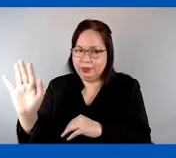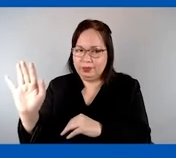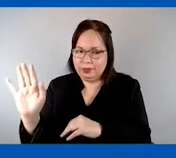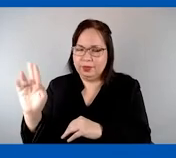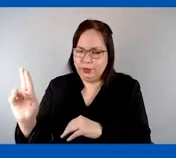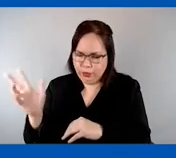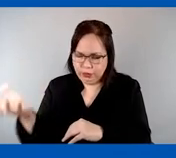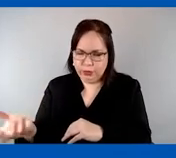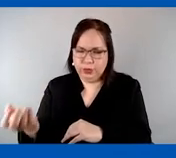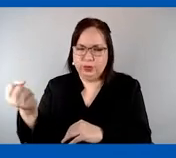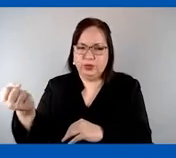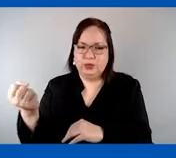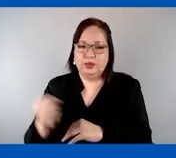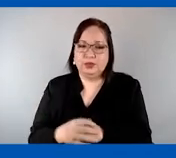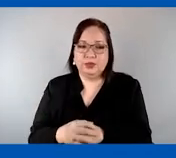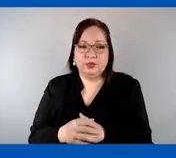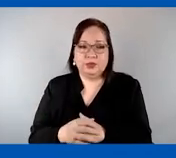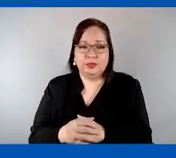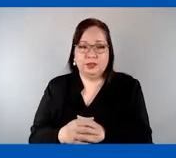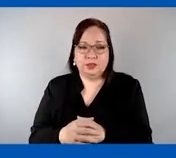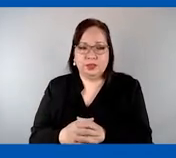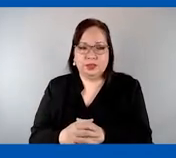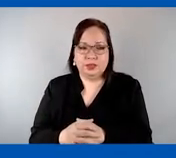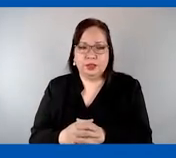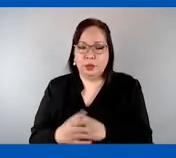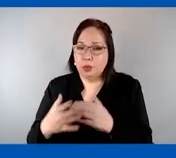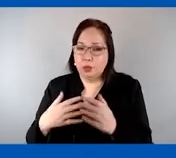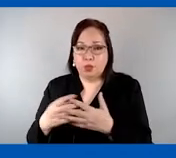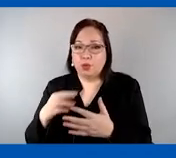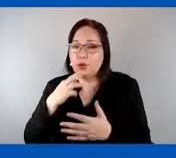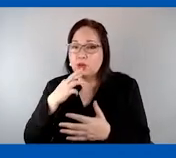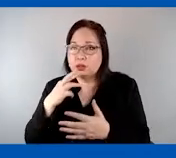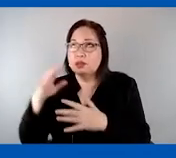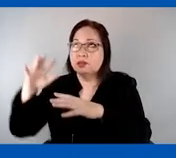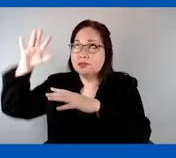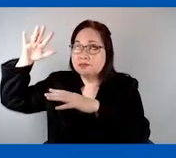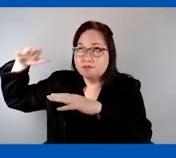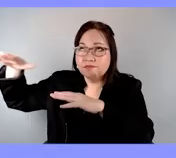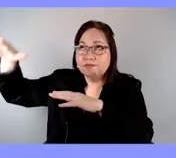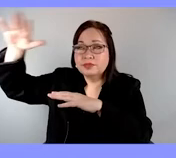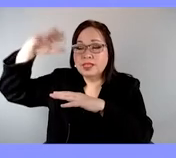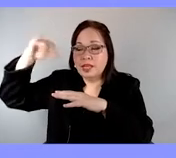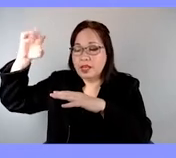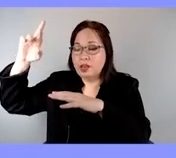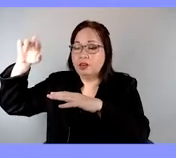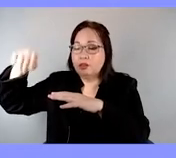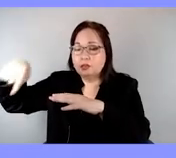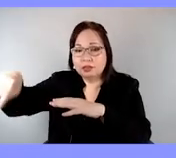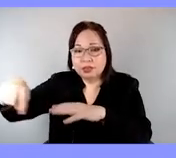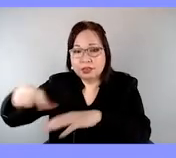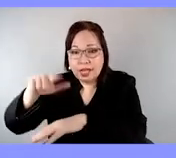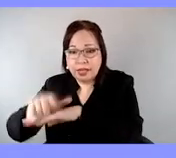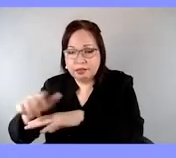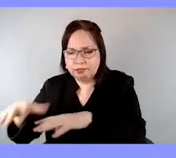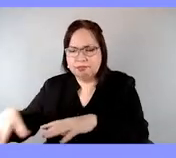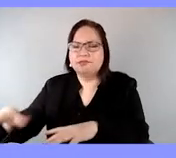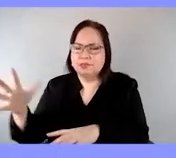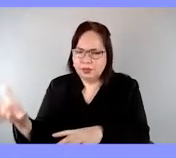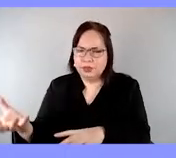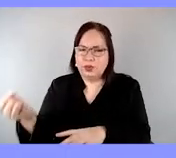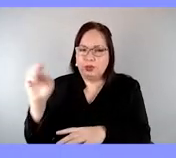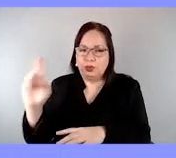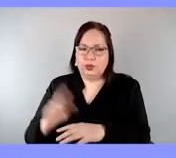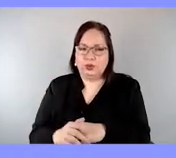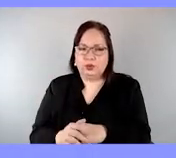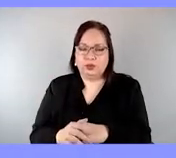and inland waters and airspace. This is a very